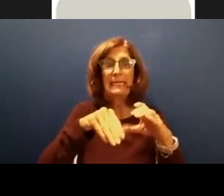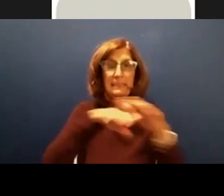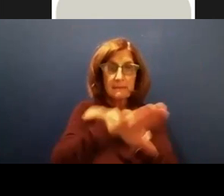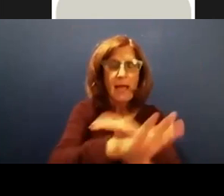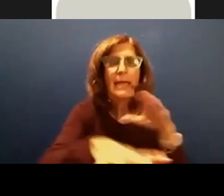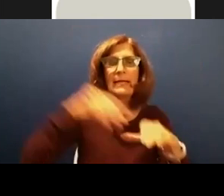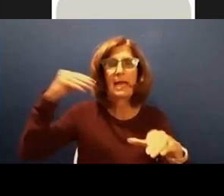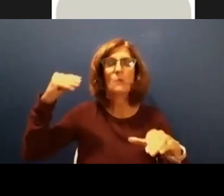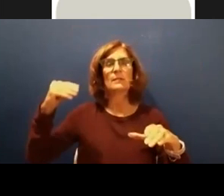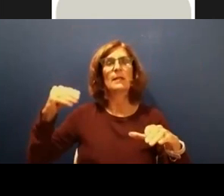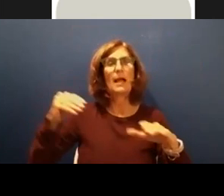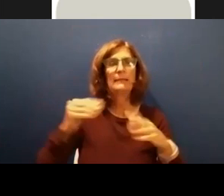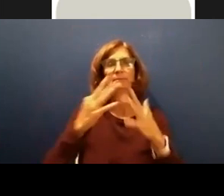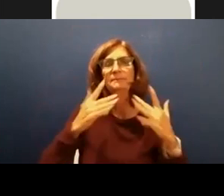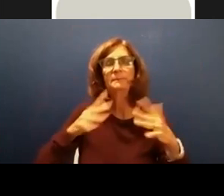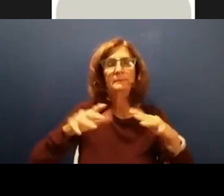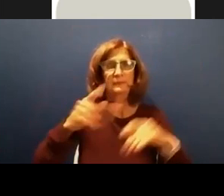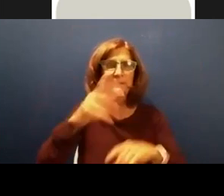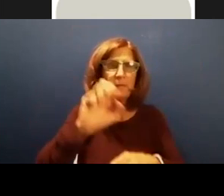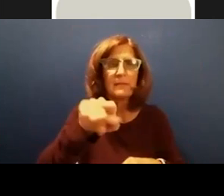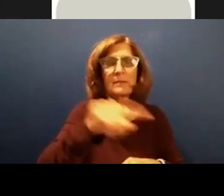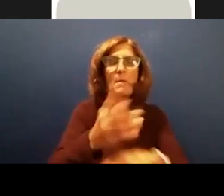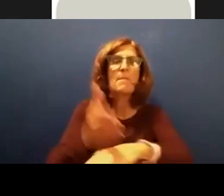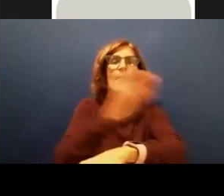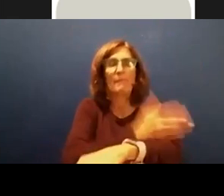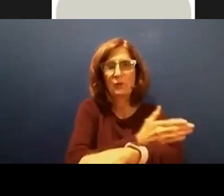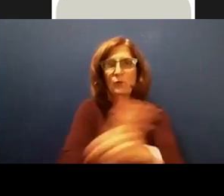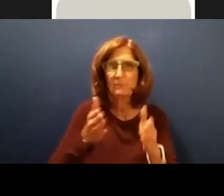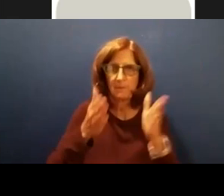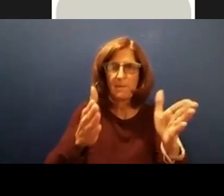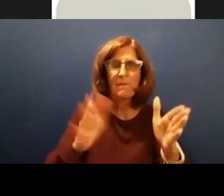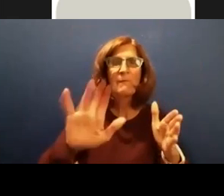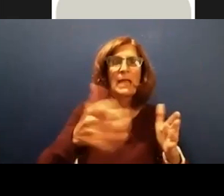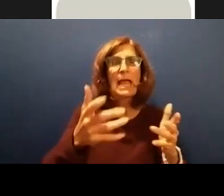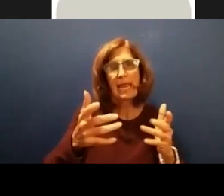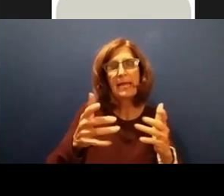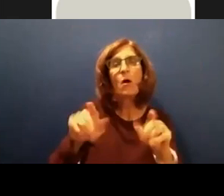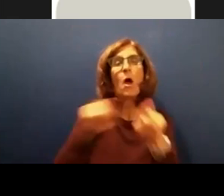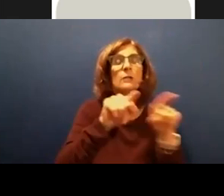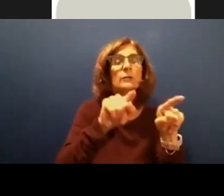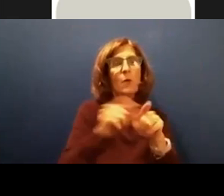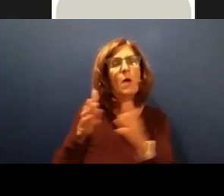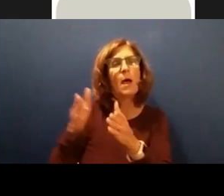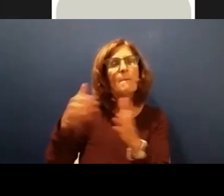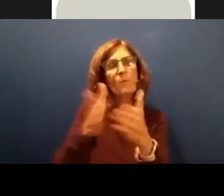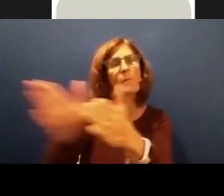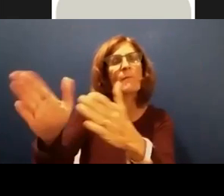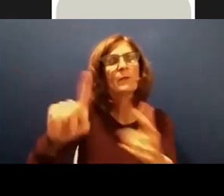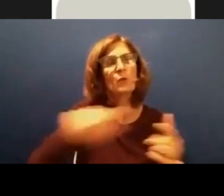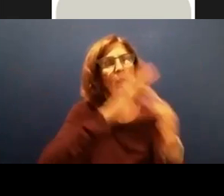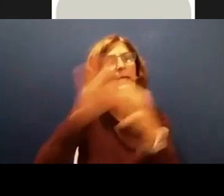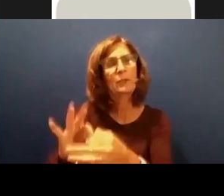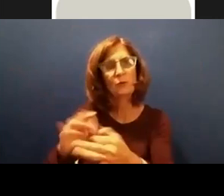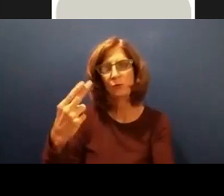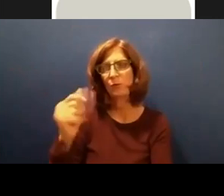space, upgrades to the Southwater streetscape, and linkages to the Heritage Trail. Today's